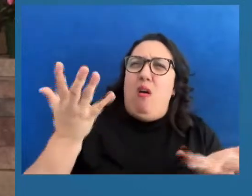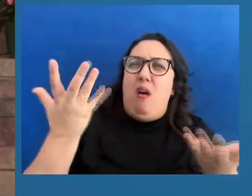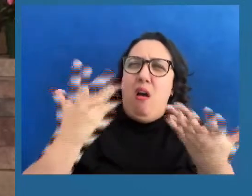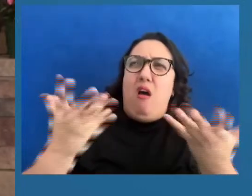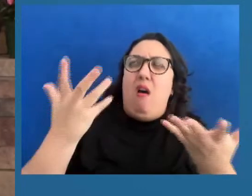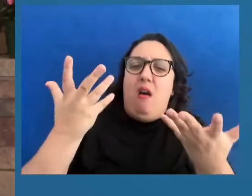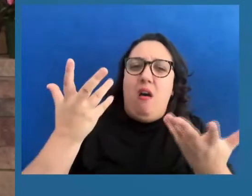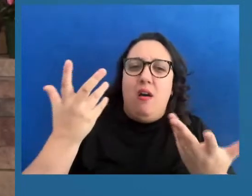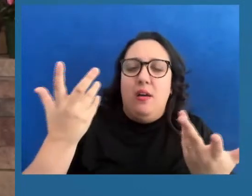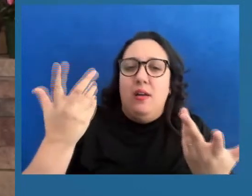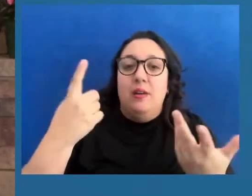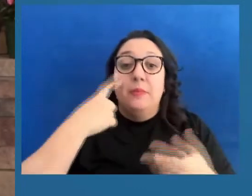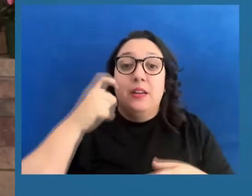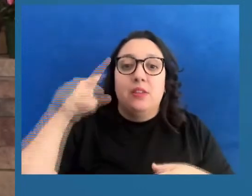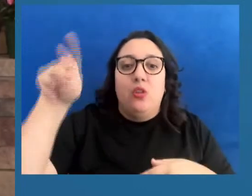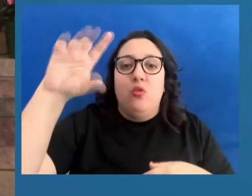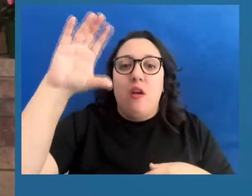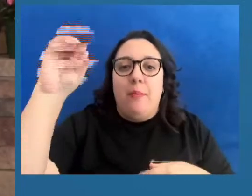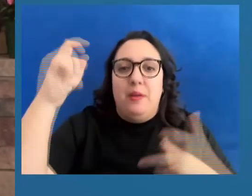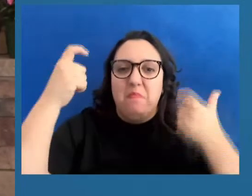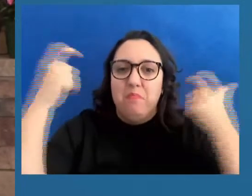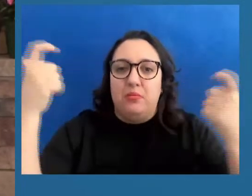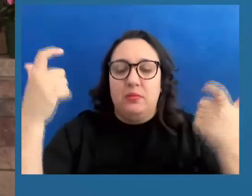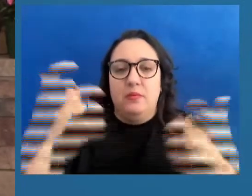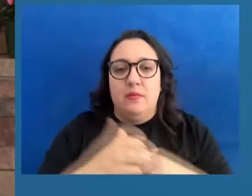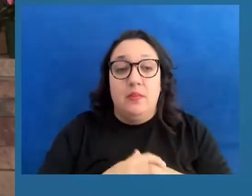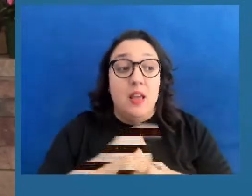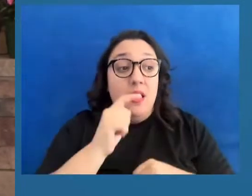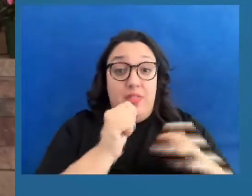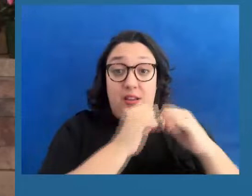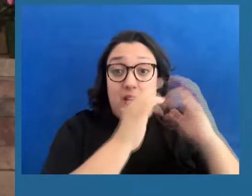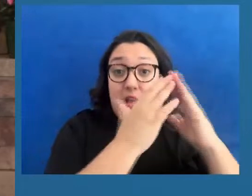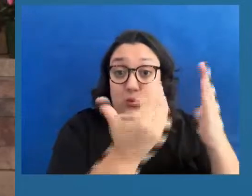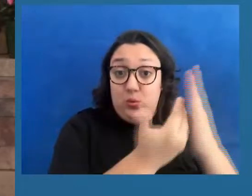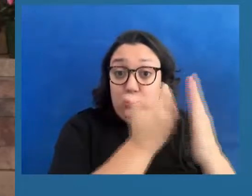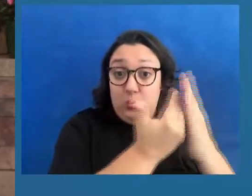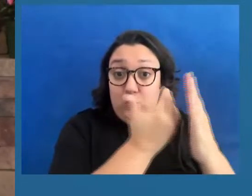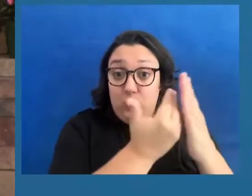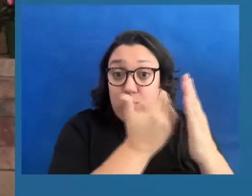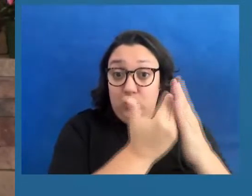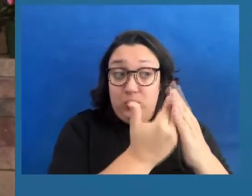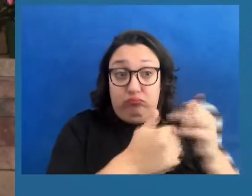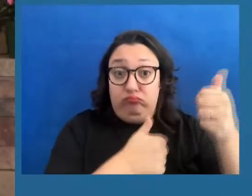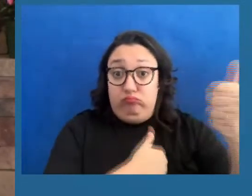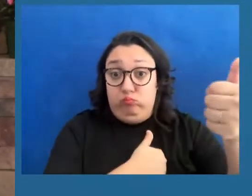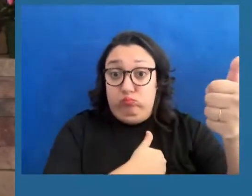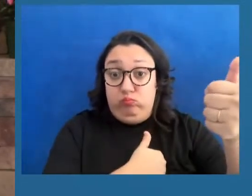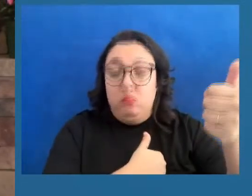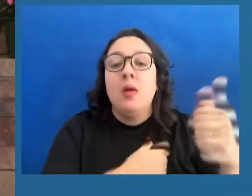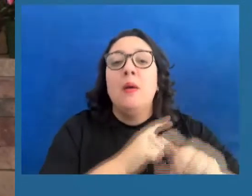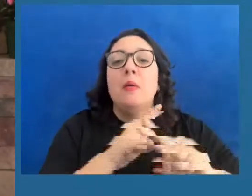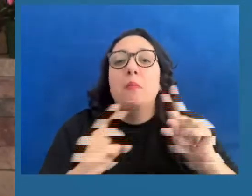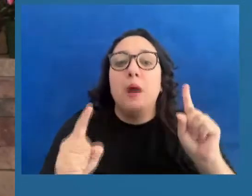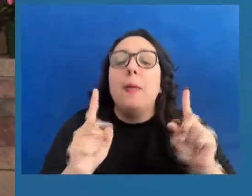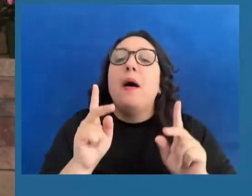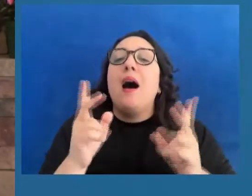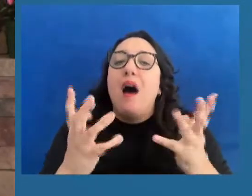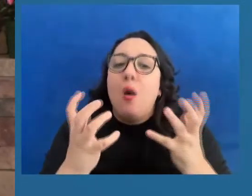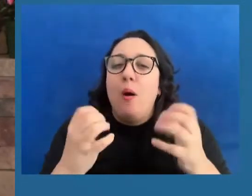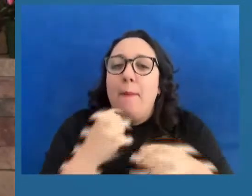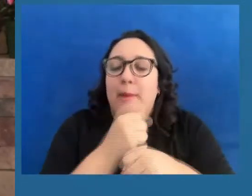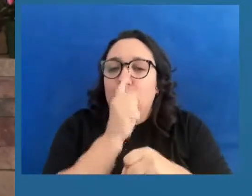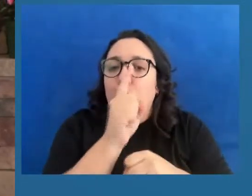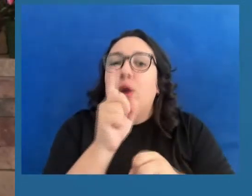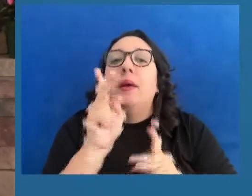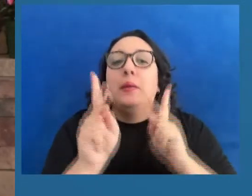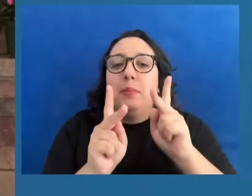stop it. So these homes we built, these homes are being built, we're going to build more housing, that's great. but I want to make sure that people have a chance to get in that market